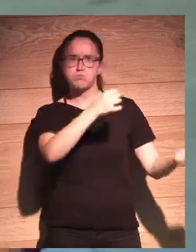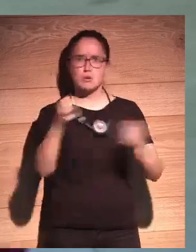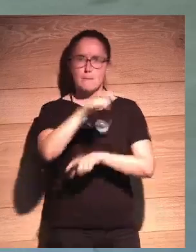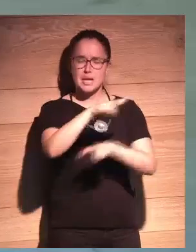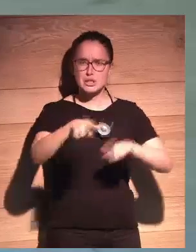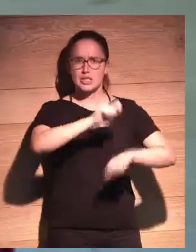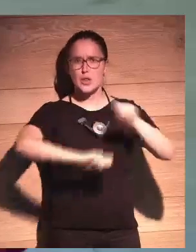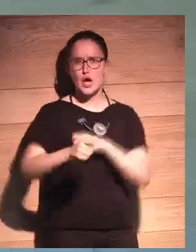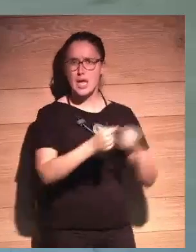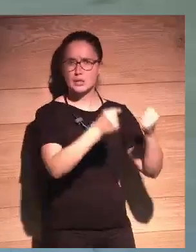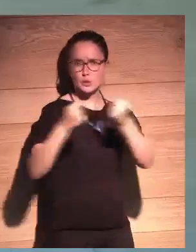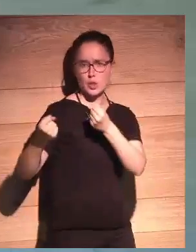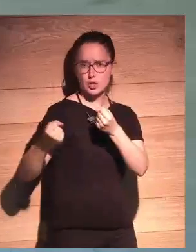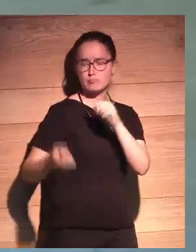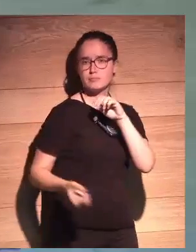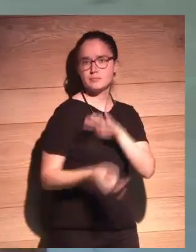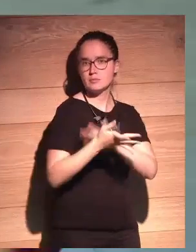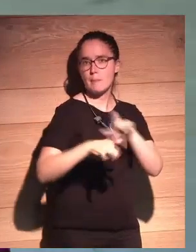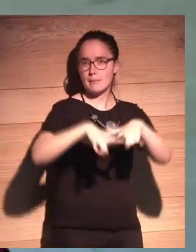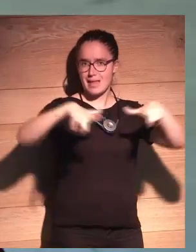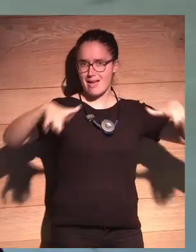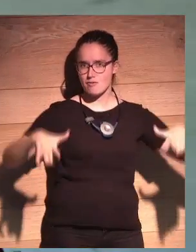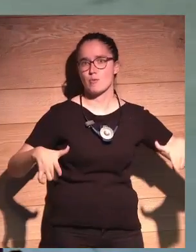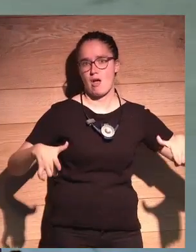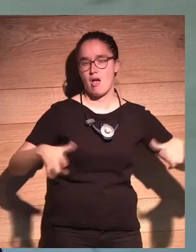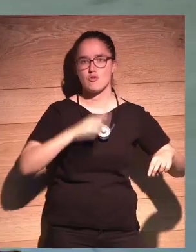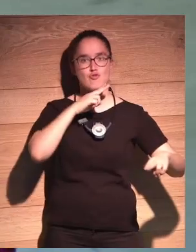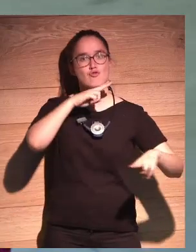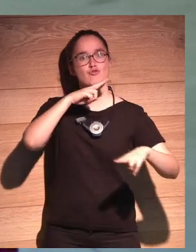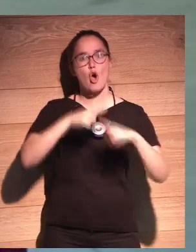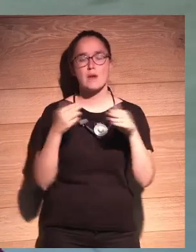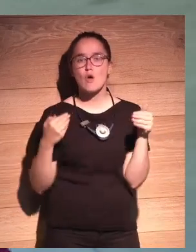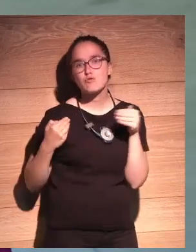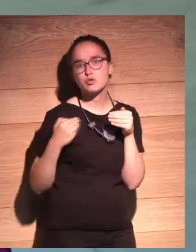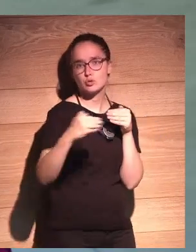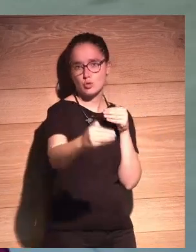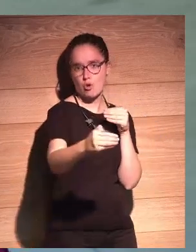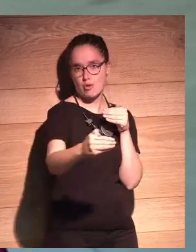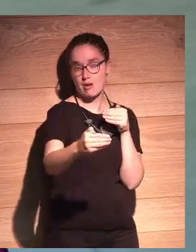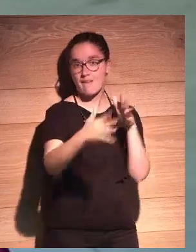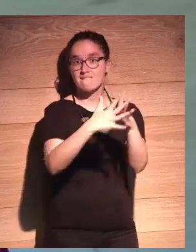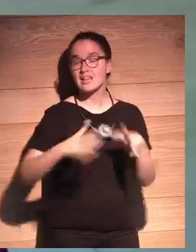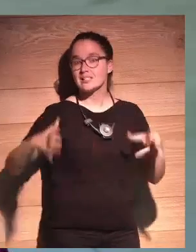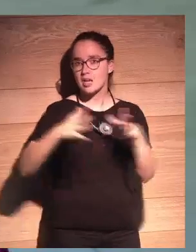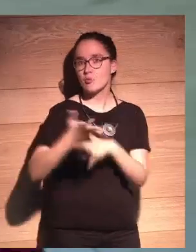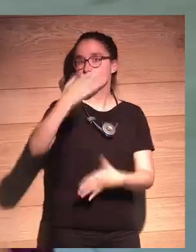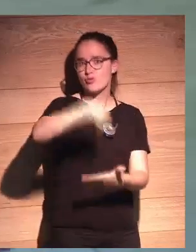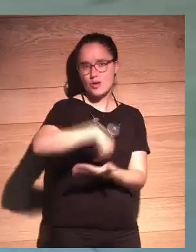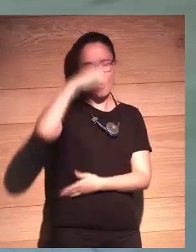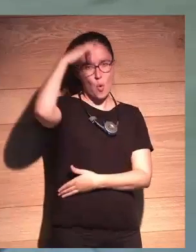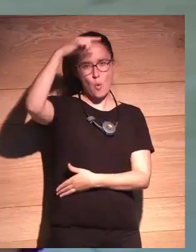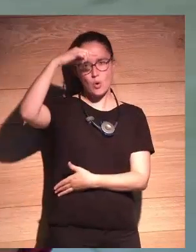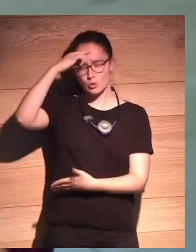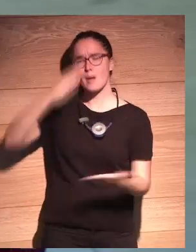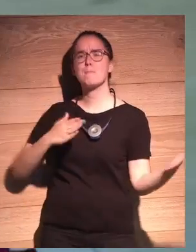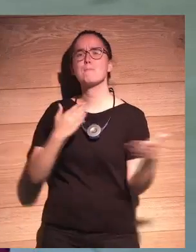120 countries, experts, institutions created a platform called The Future